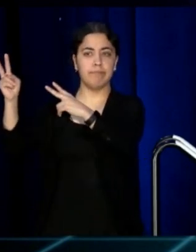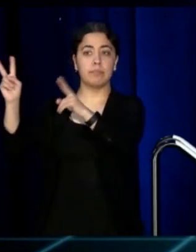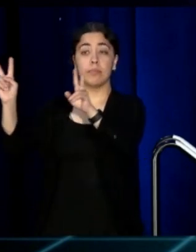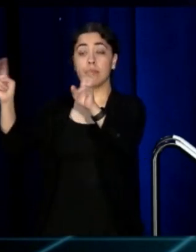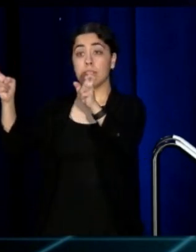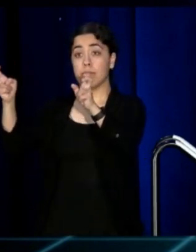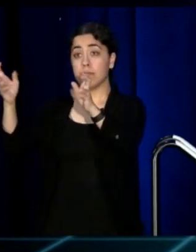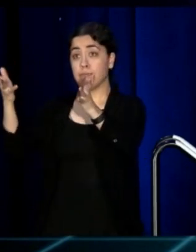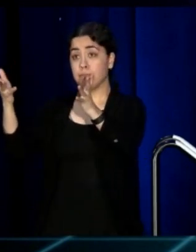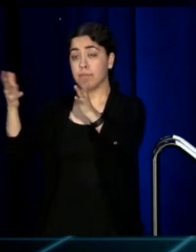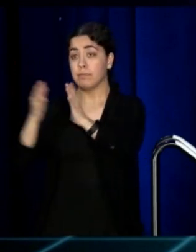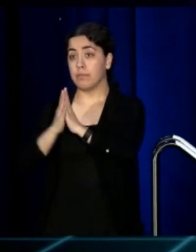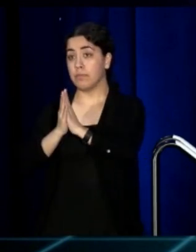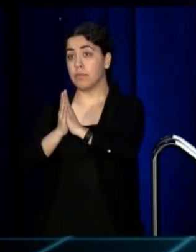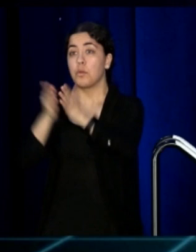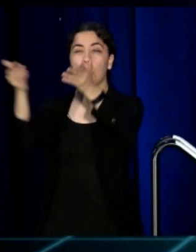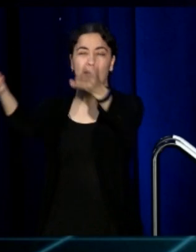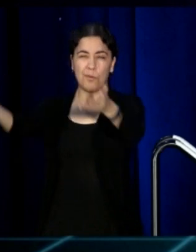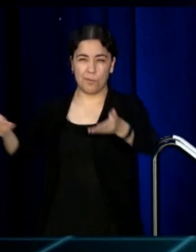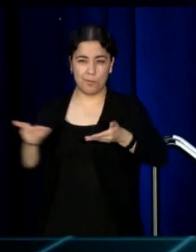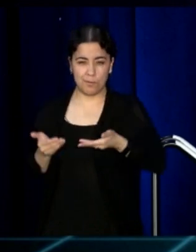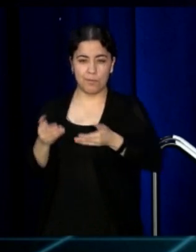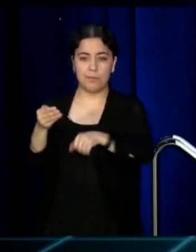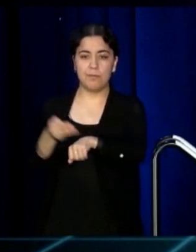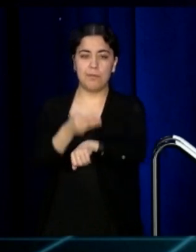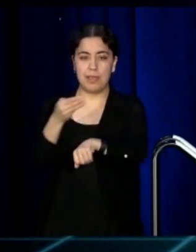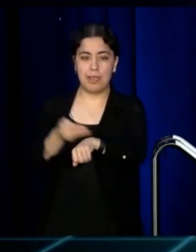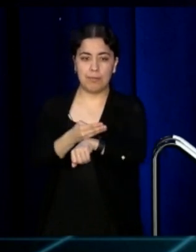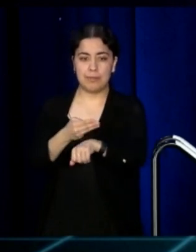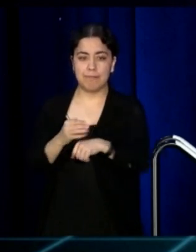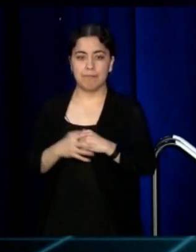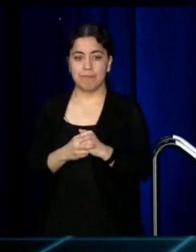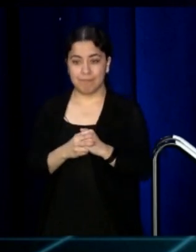title, welcome to Miami, something like that.